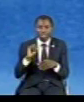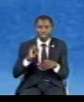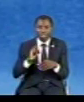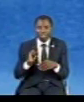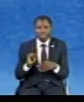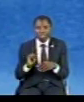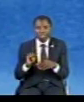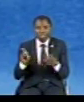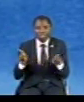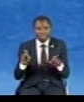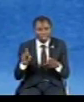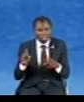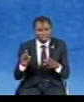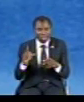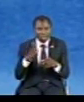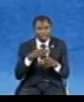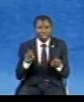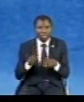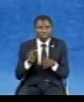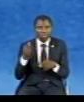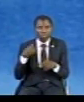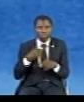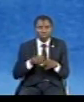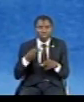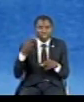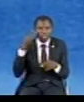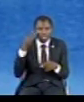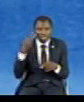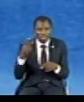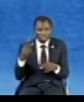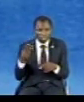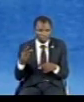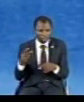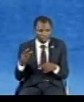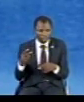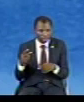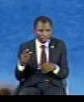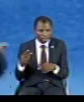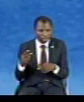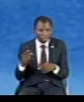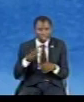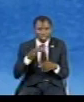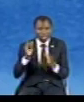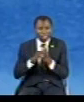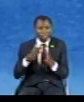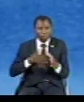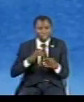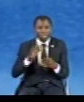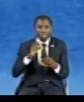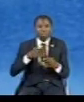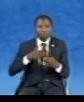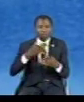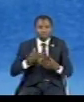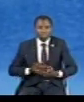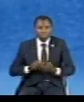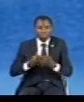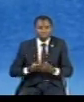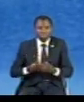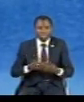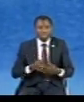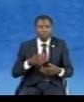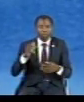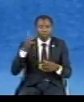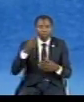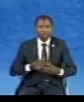see now, my baby is not coughing. Before, she cannot stay like this. She will be coughing and coughing. The Lord healed her from that